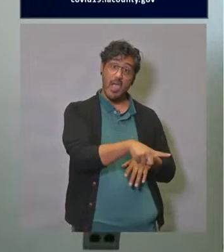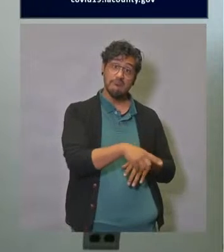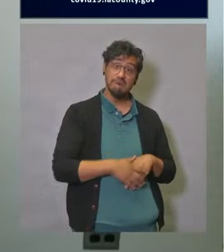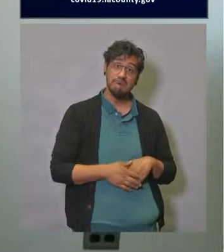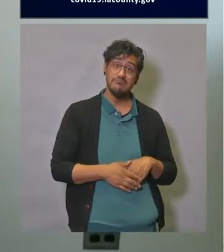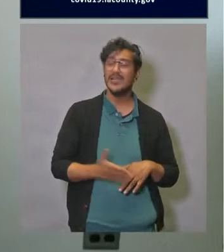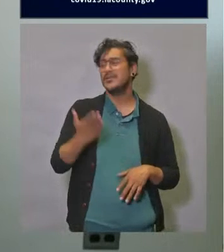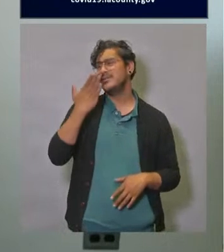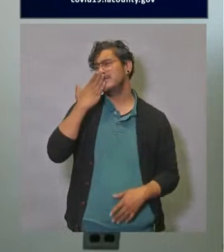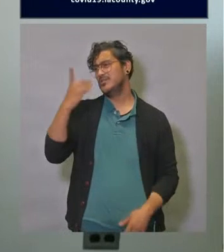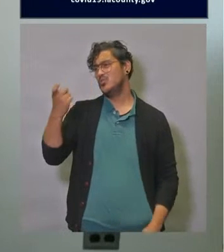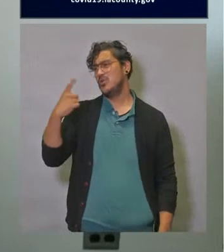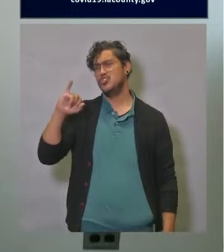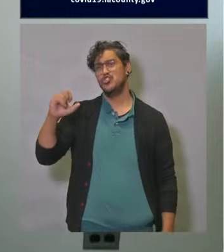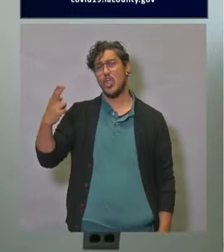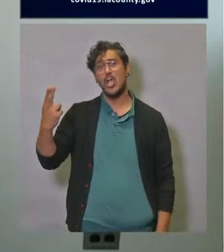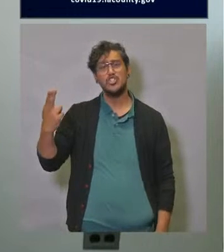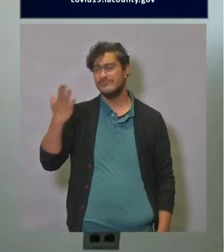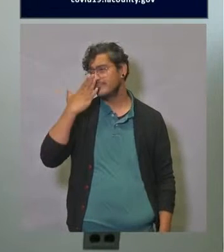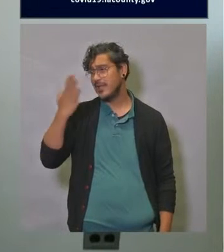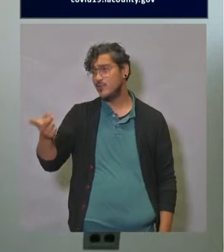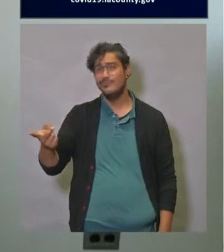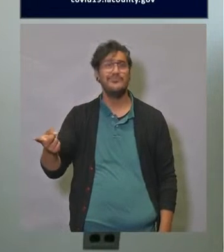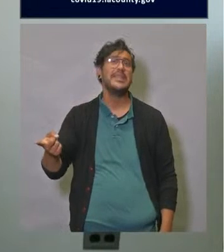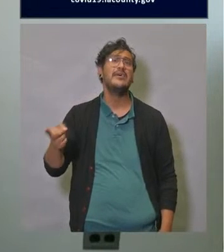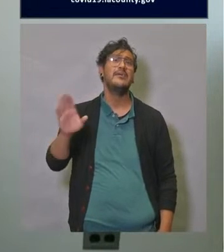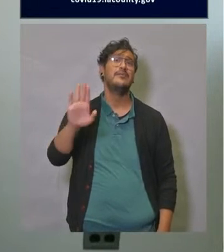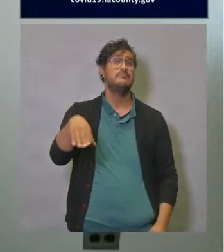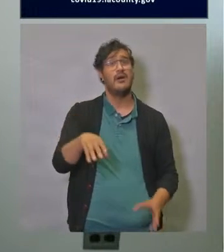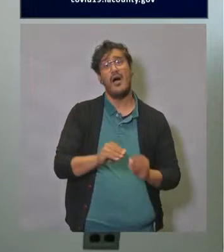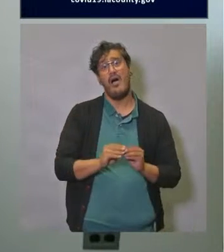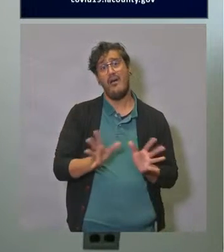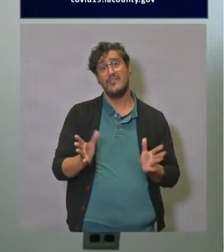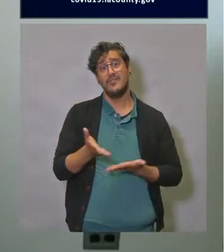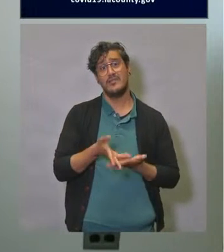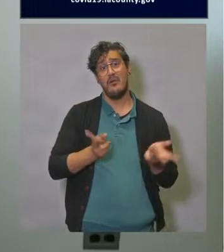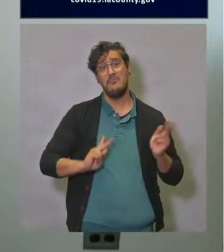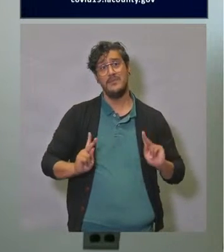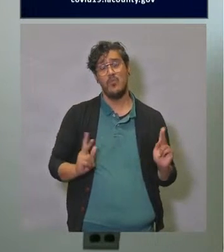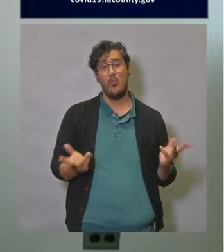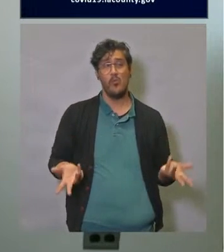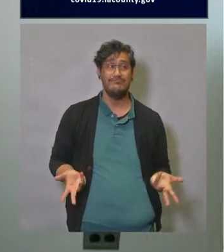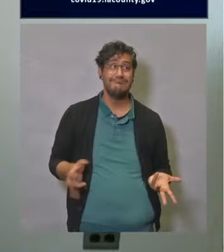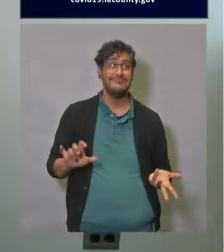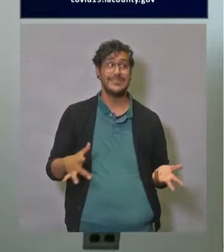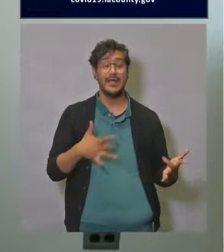Thanks a million. Obviously, for some people, the worry about,